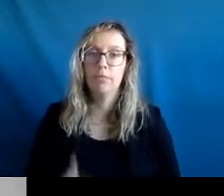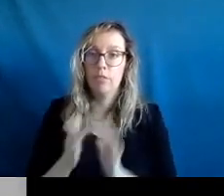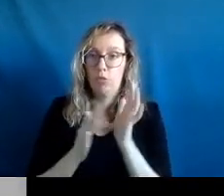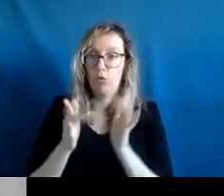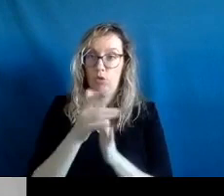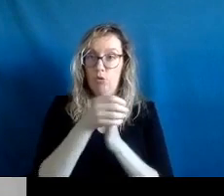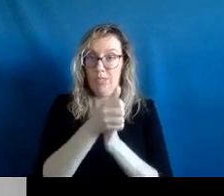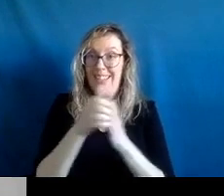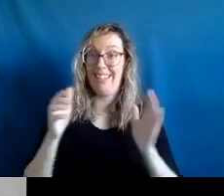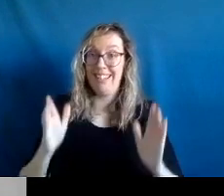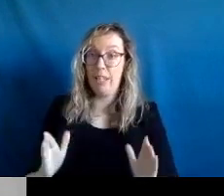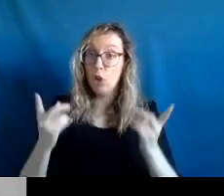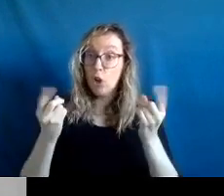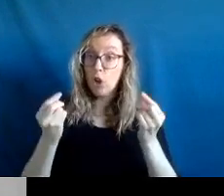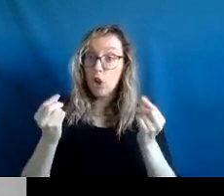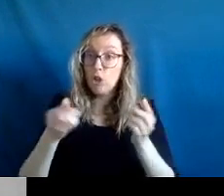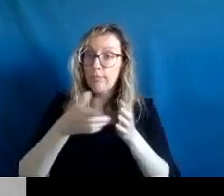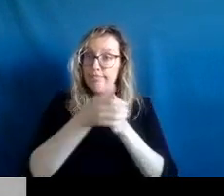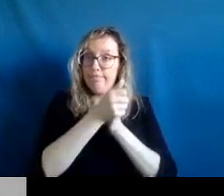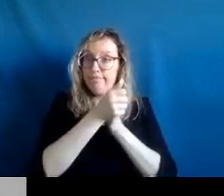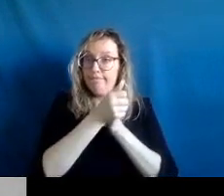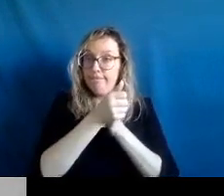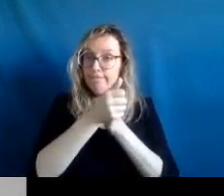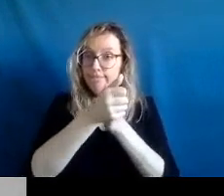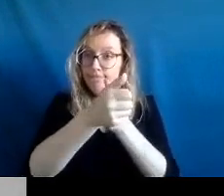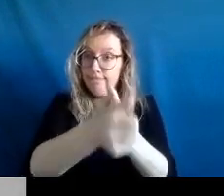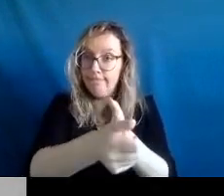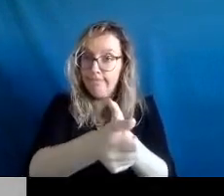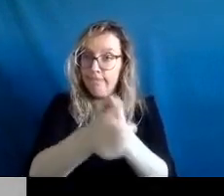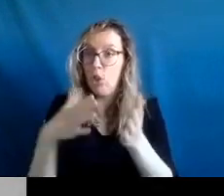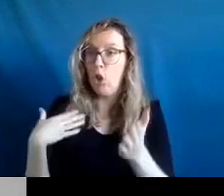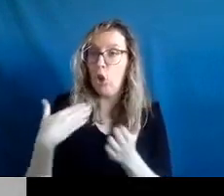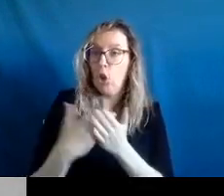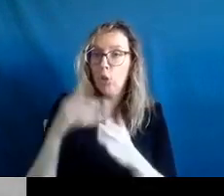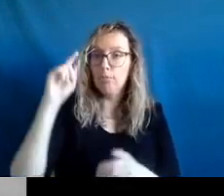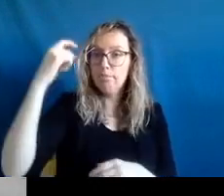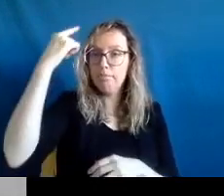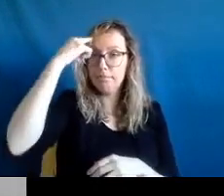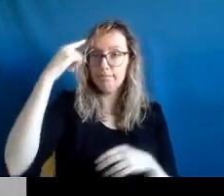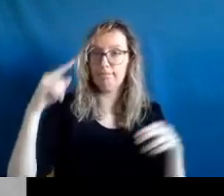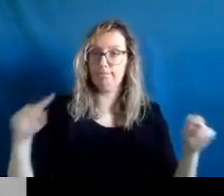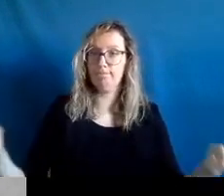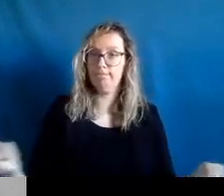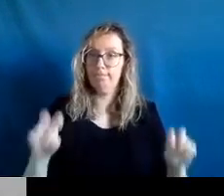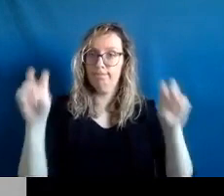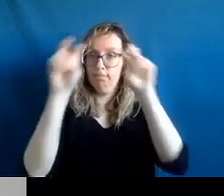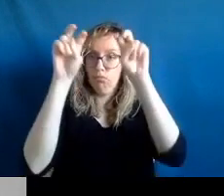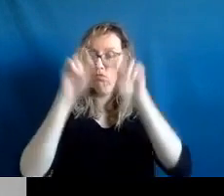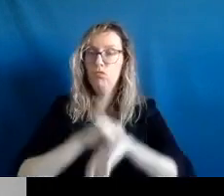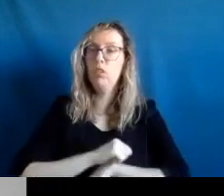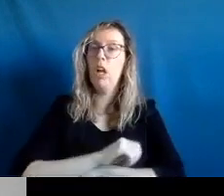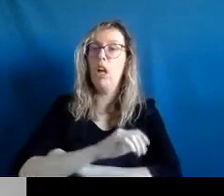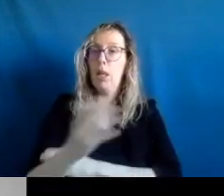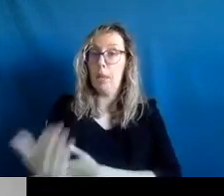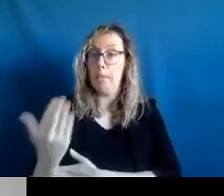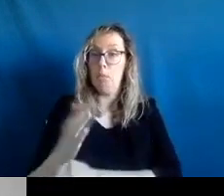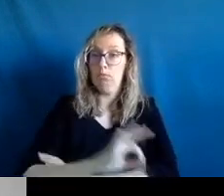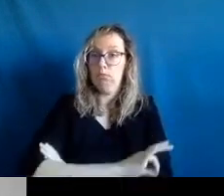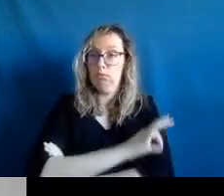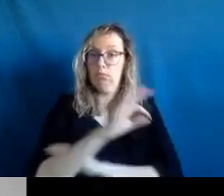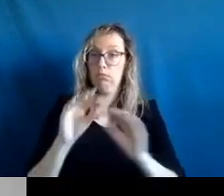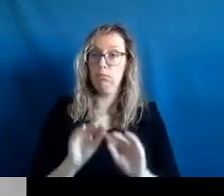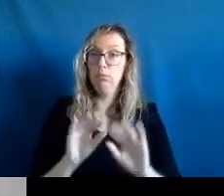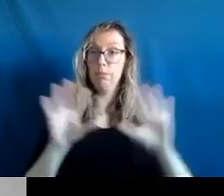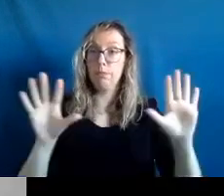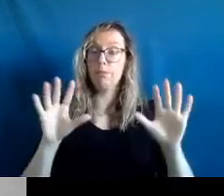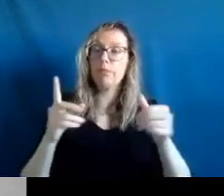Jesus from Caiaphas to the Roman governor's palace. It was early in the morning, so that they could eat the Passover. The Jewish